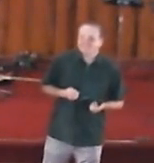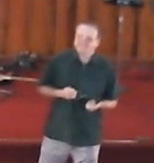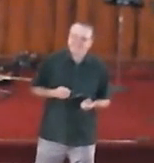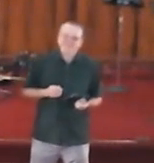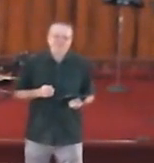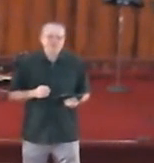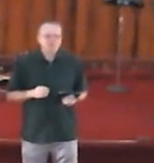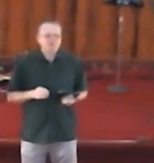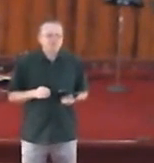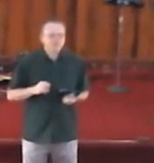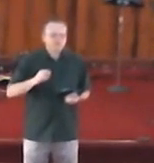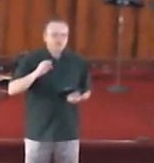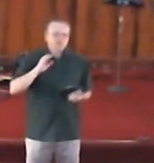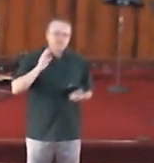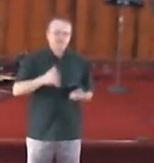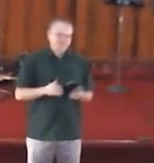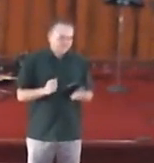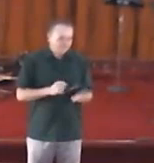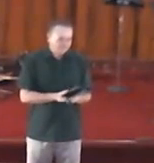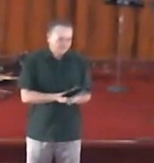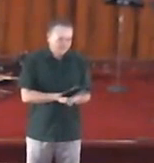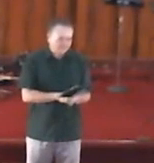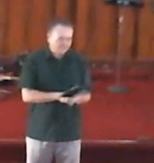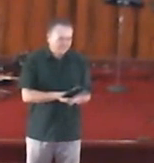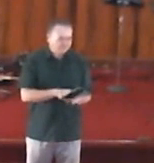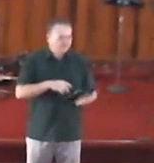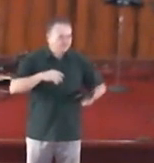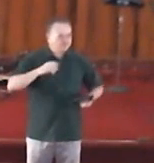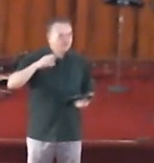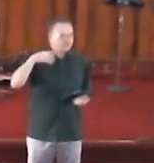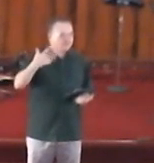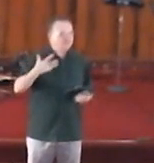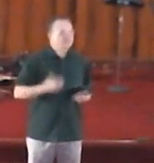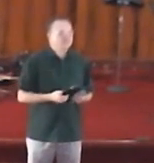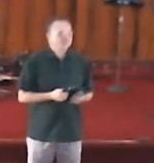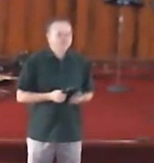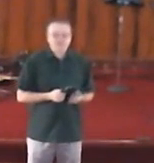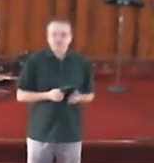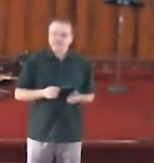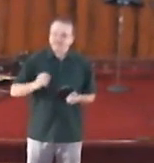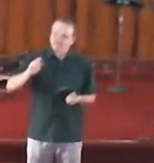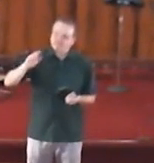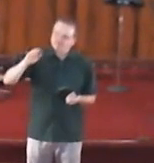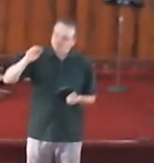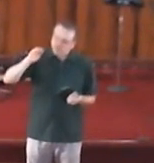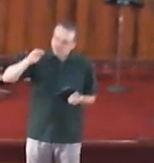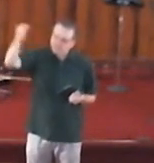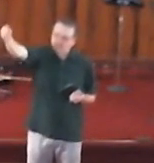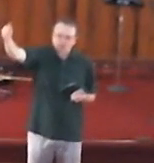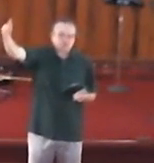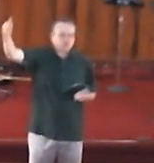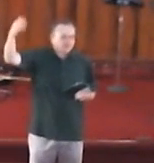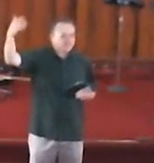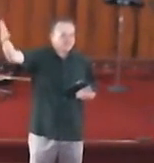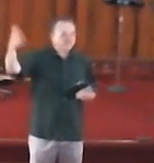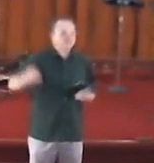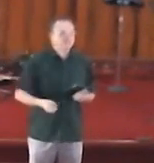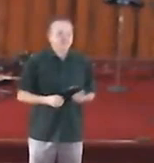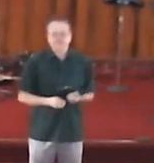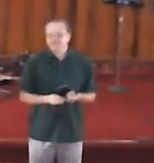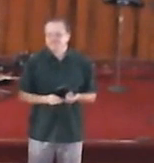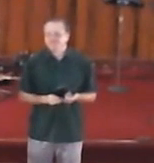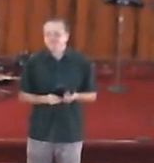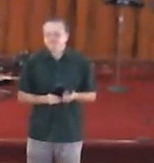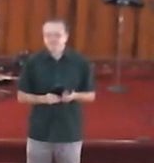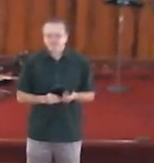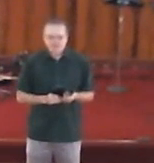Escuché hablar de un misionero, era profesor de un seminario que fue a otro país a